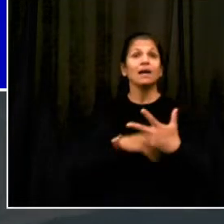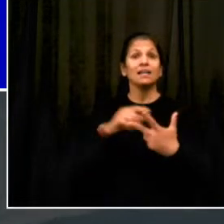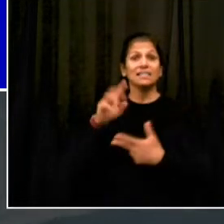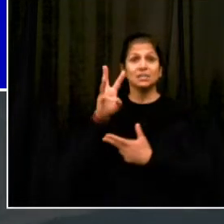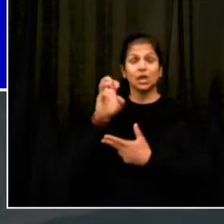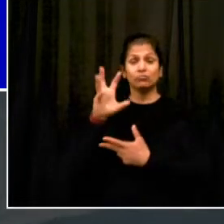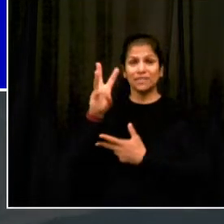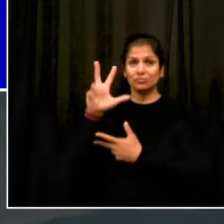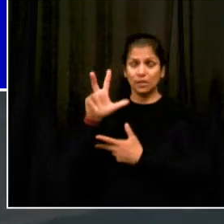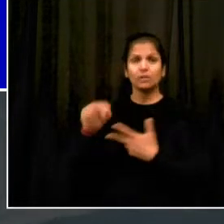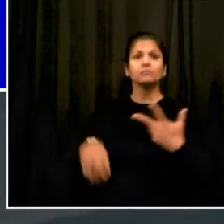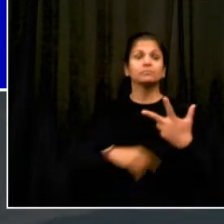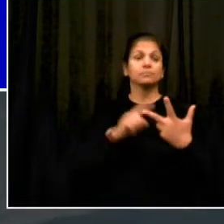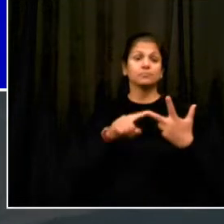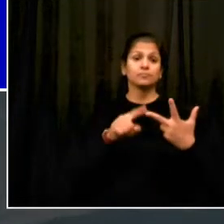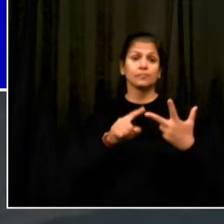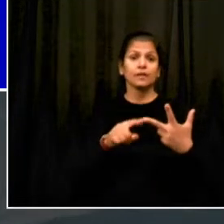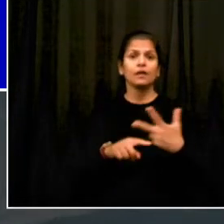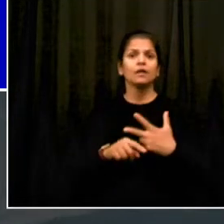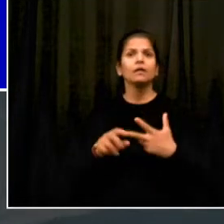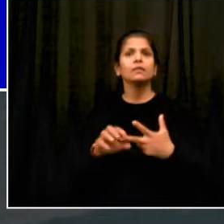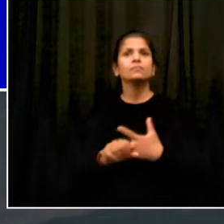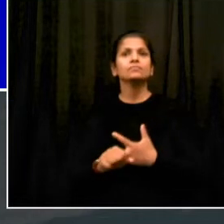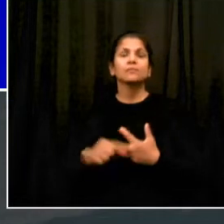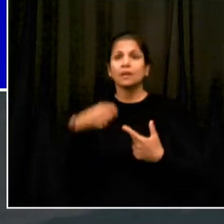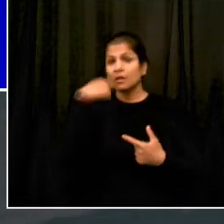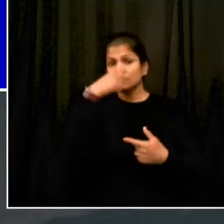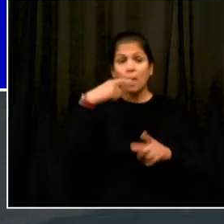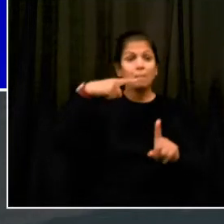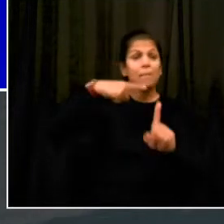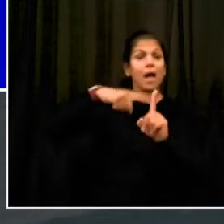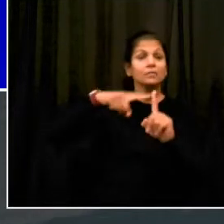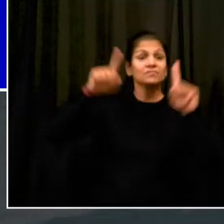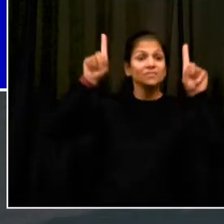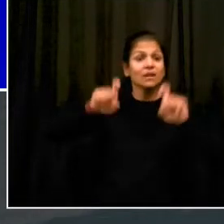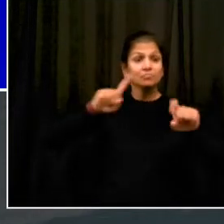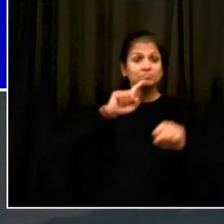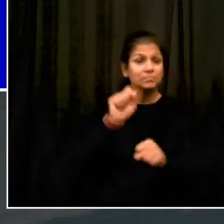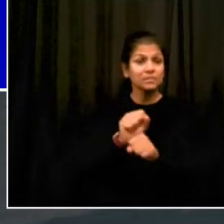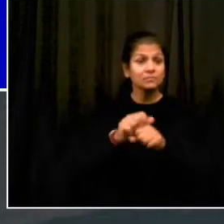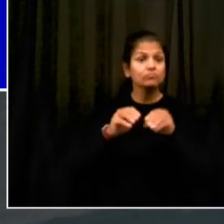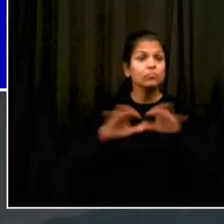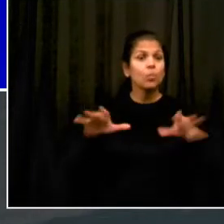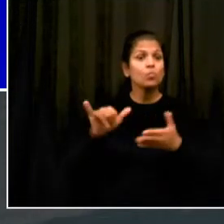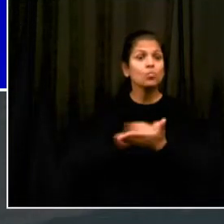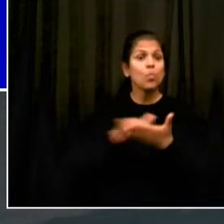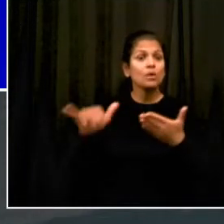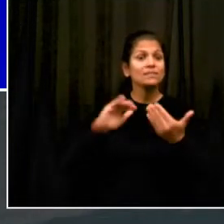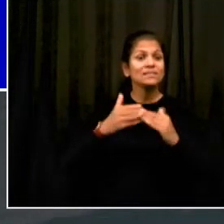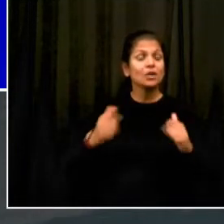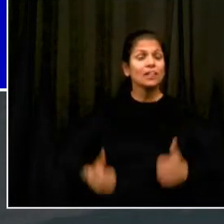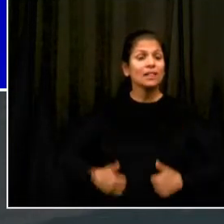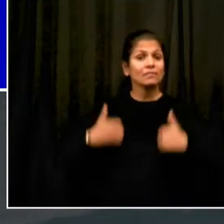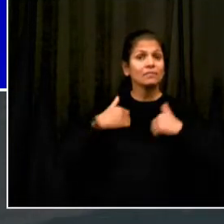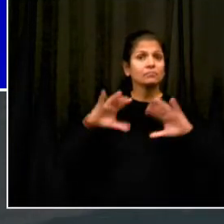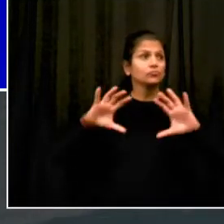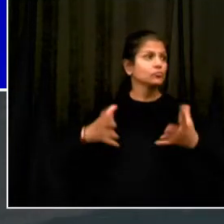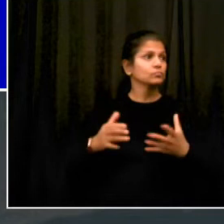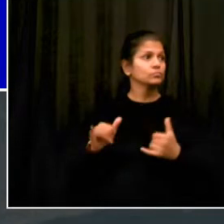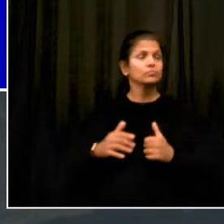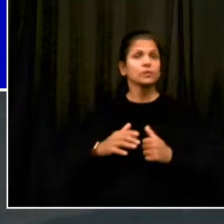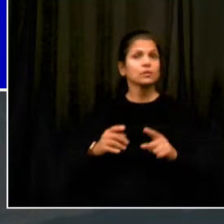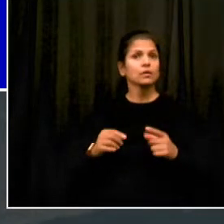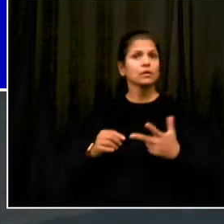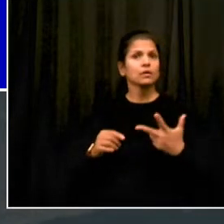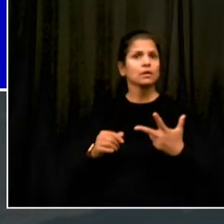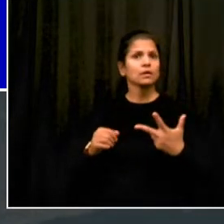Threshold 5%. Today's report, the daily is not yet ready because we've had an aberrantly low number of tests come in. Obviously,